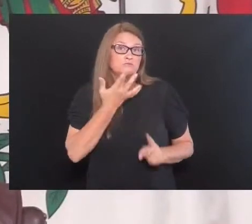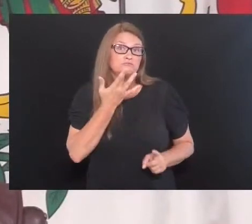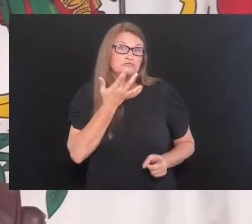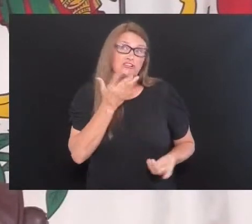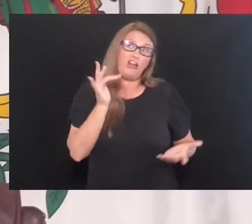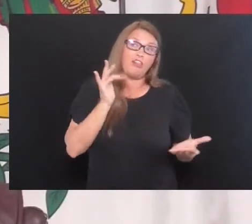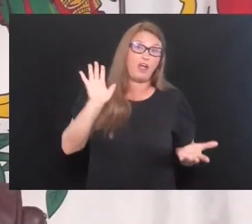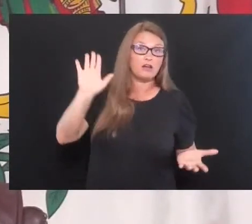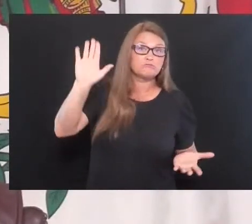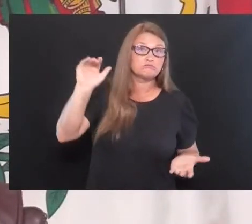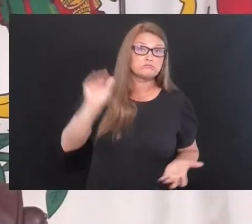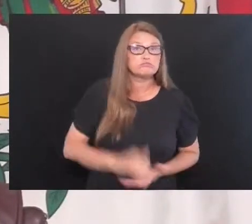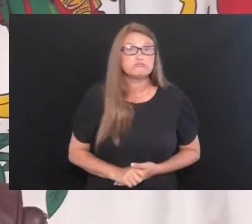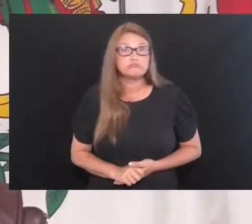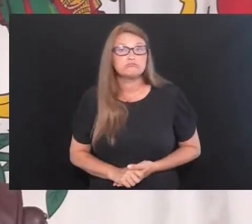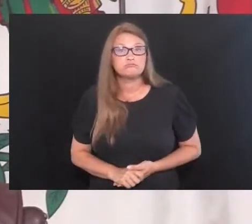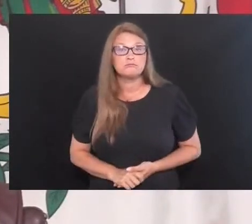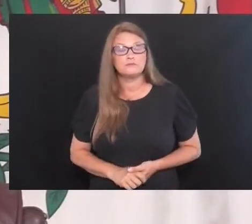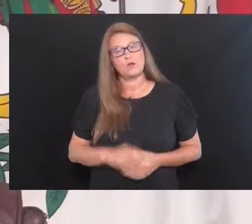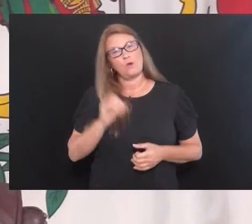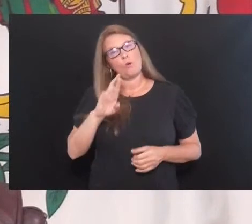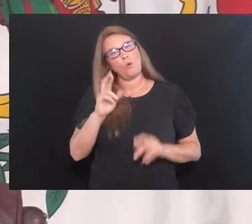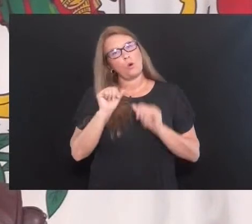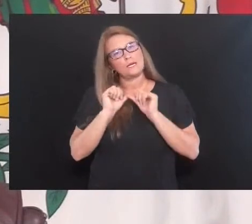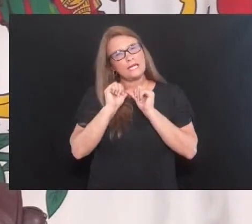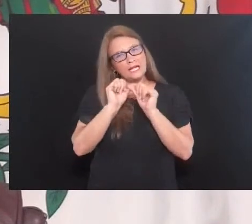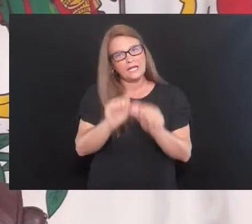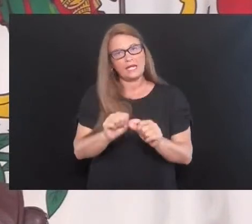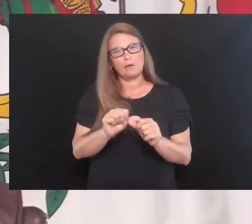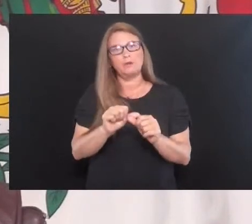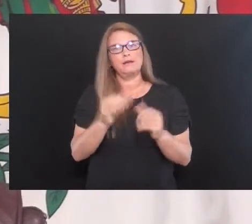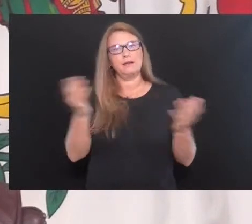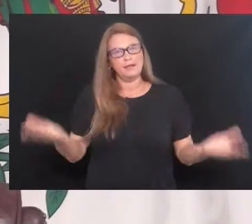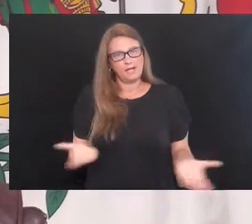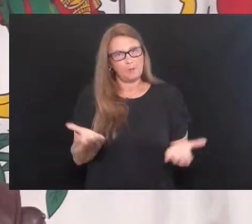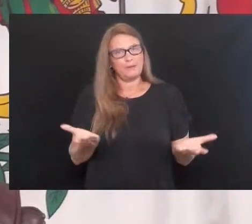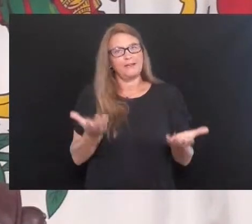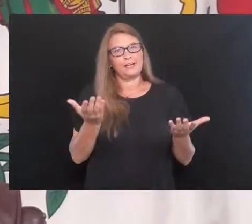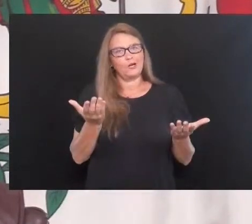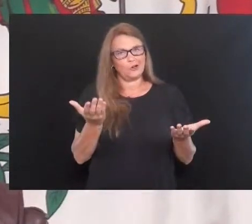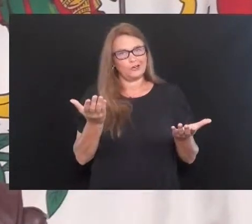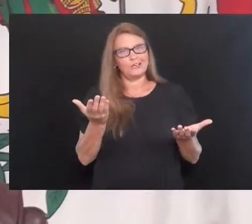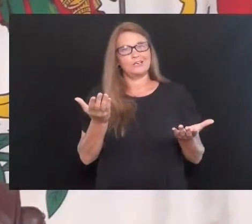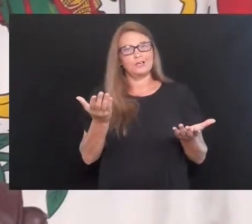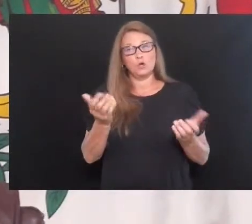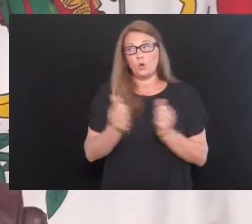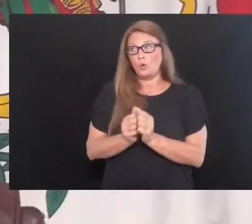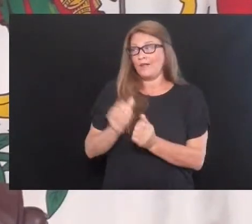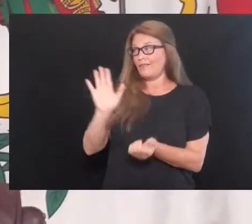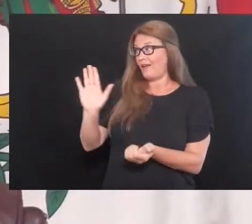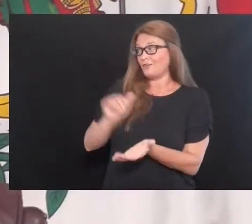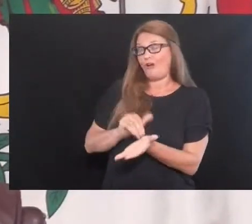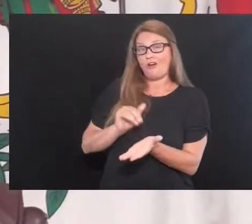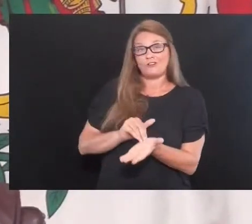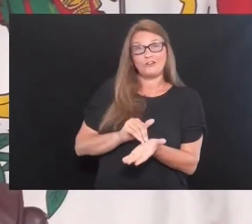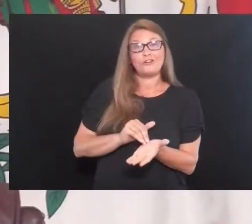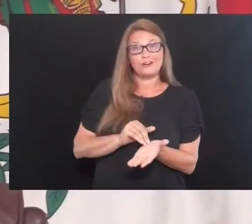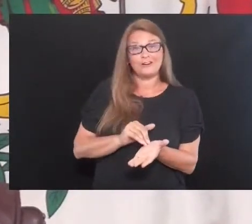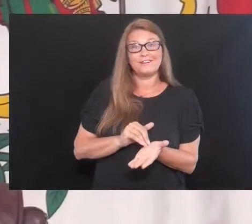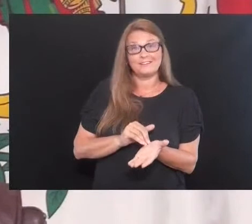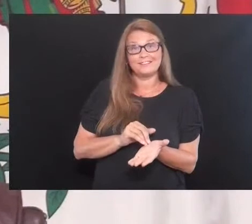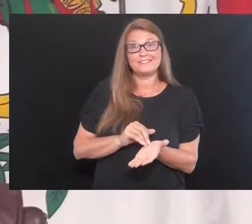luck, but or keep coming in front of you with, good doc that we have here,